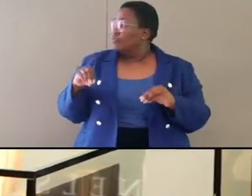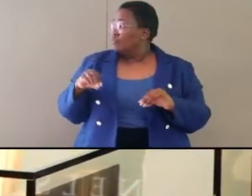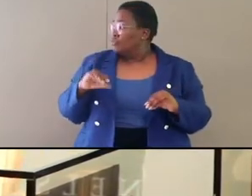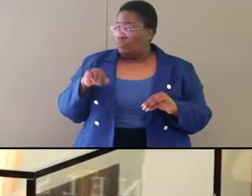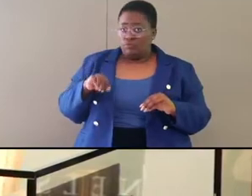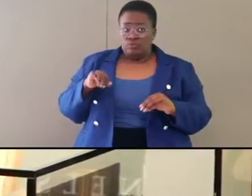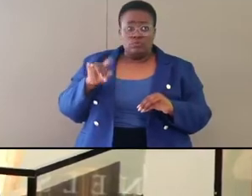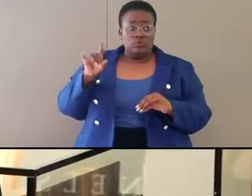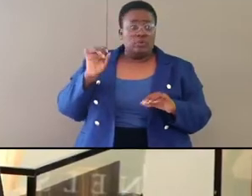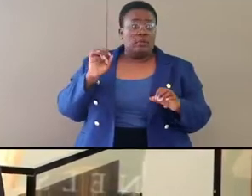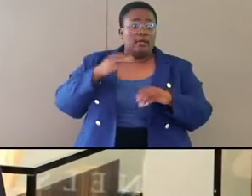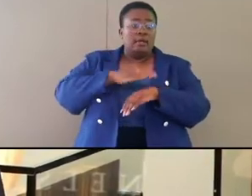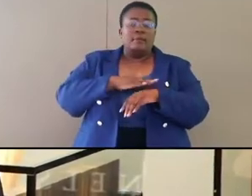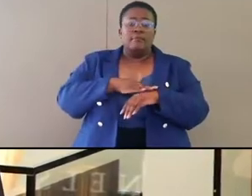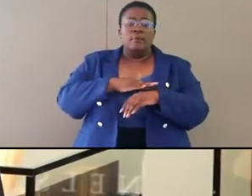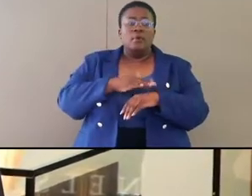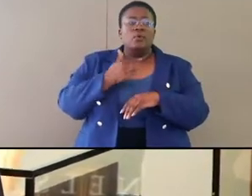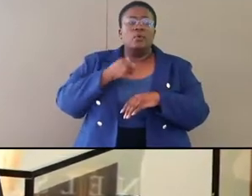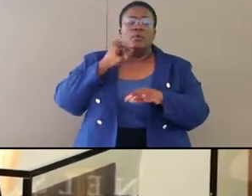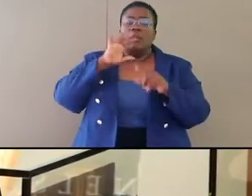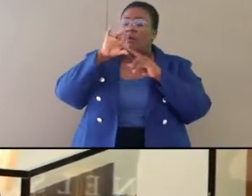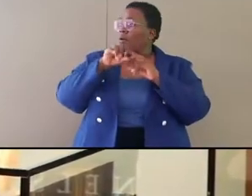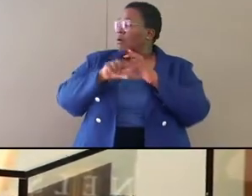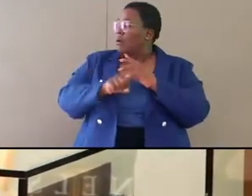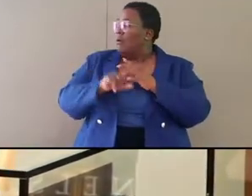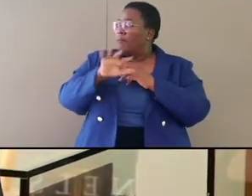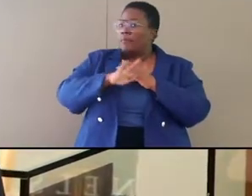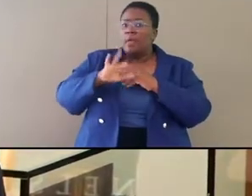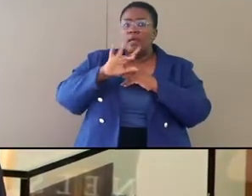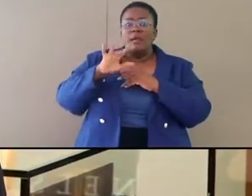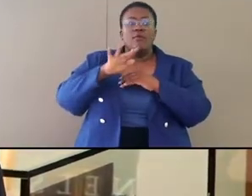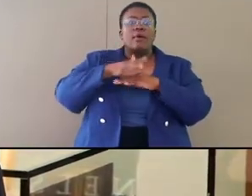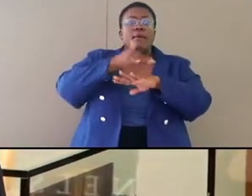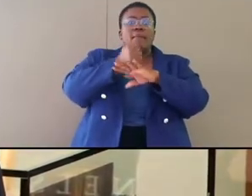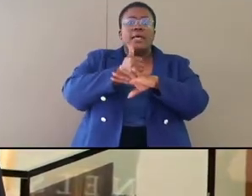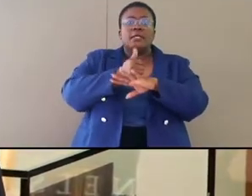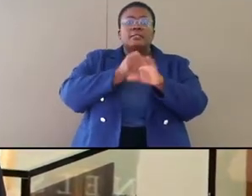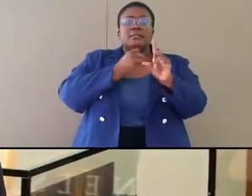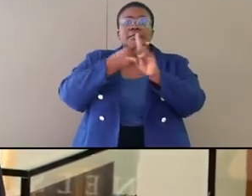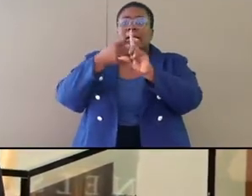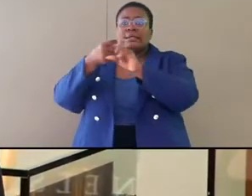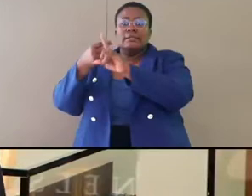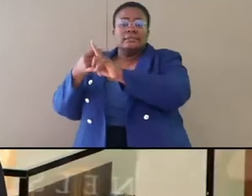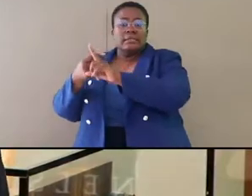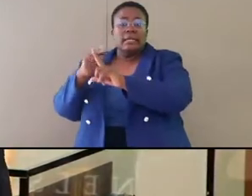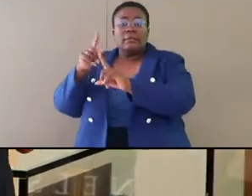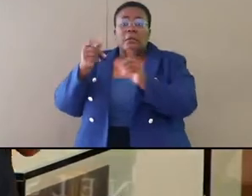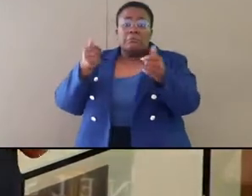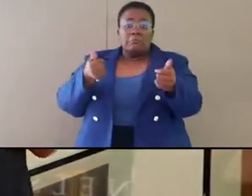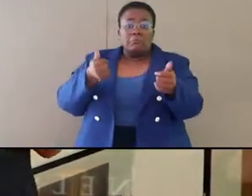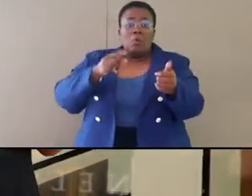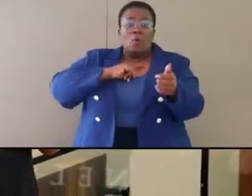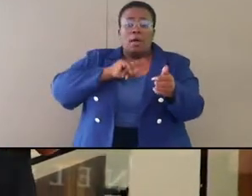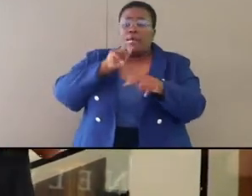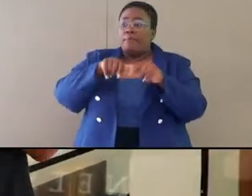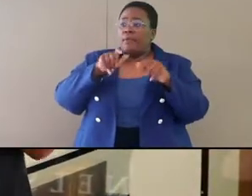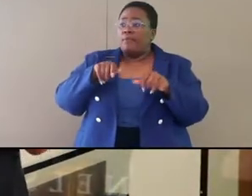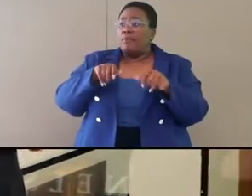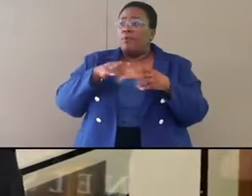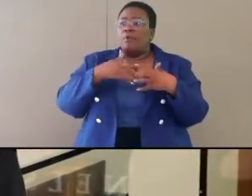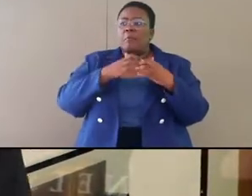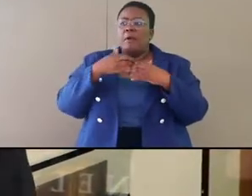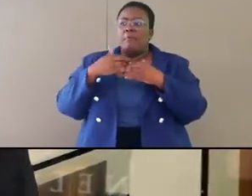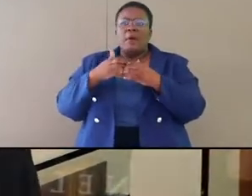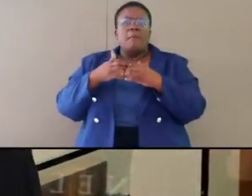at that point, we realized area-based targeting is not really a viable option because it will create obstacles for people.